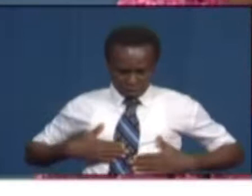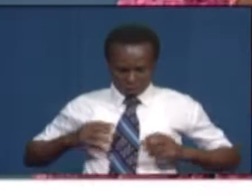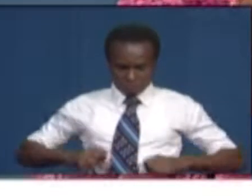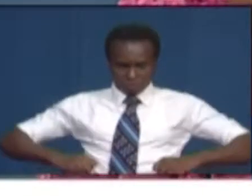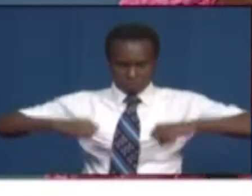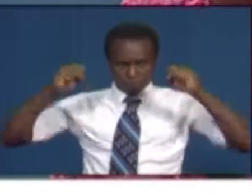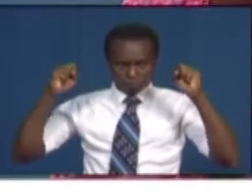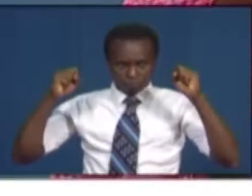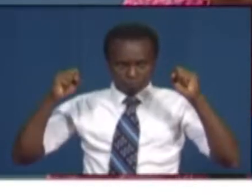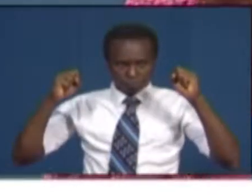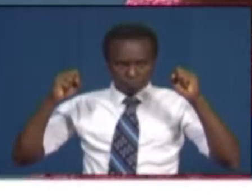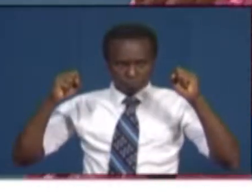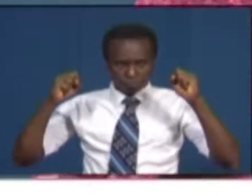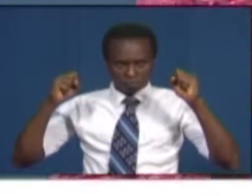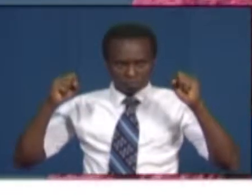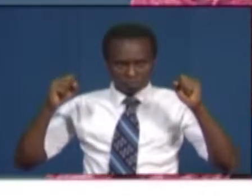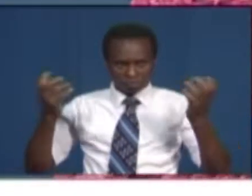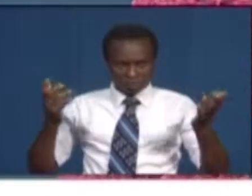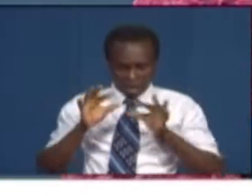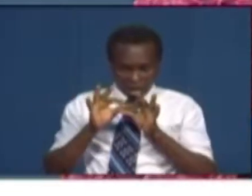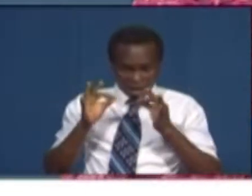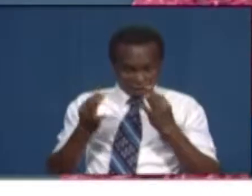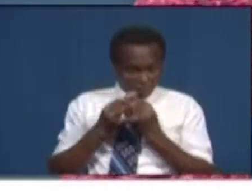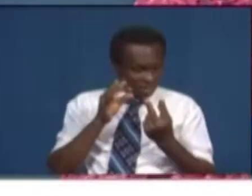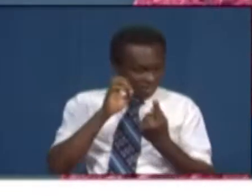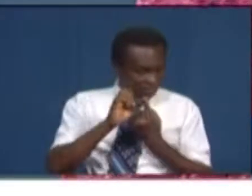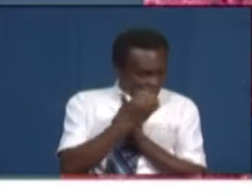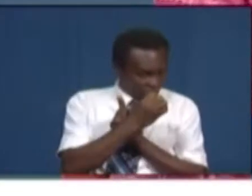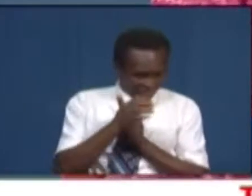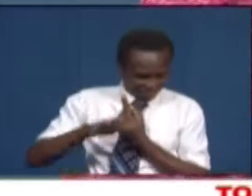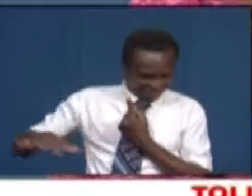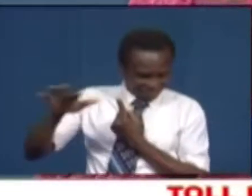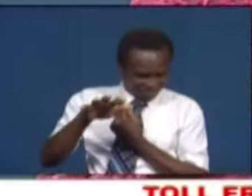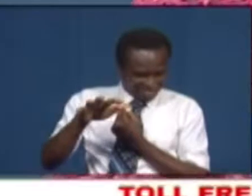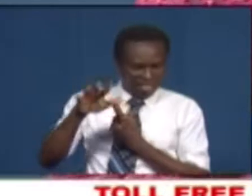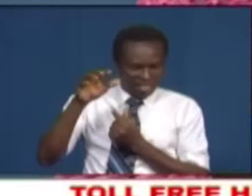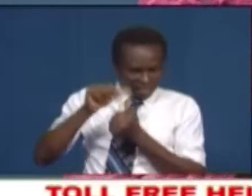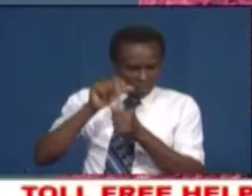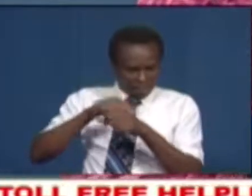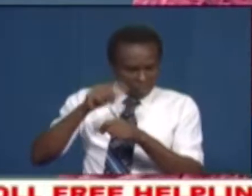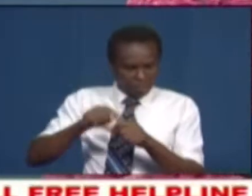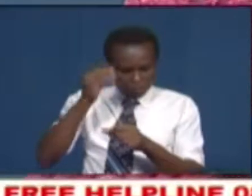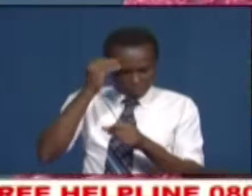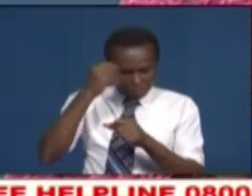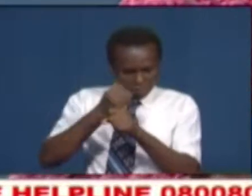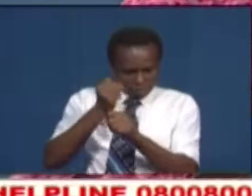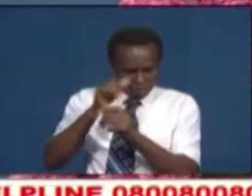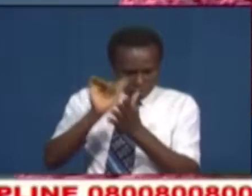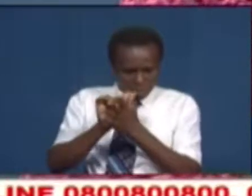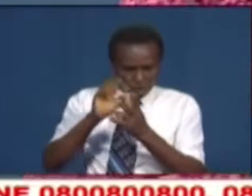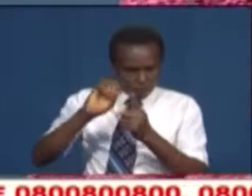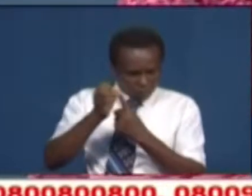if the family environment is so strong about healthy choices and then